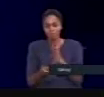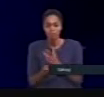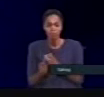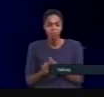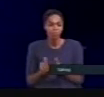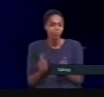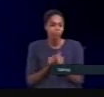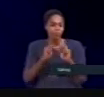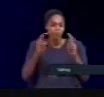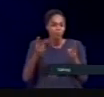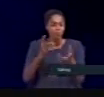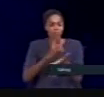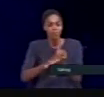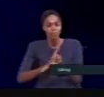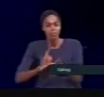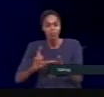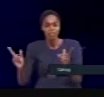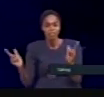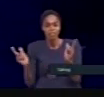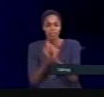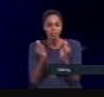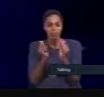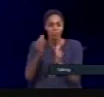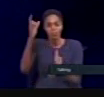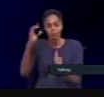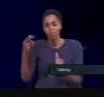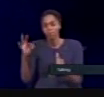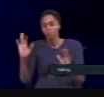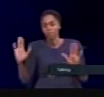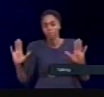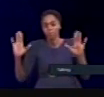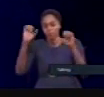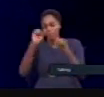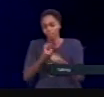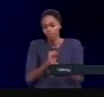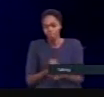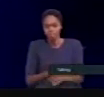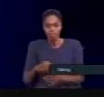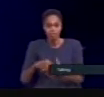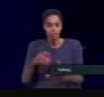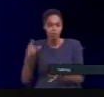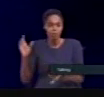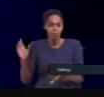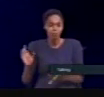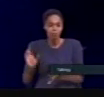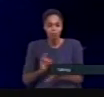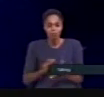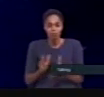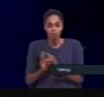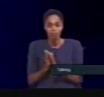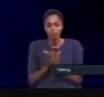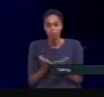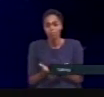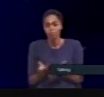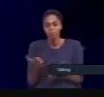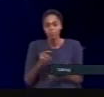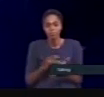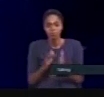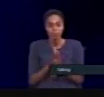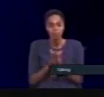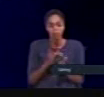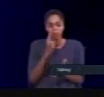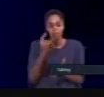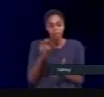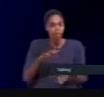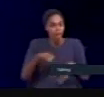Hallelujah. Encounter with the God of wonders. In the book of Acts chapter 10 verse 38, the Bible tells us how God